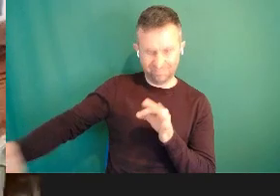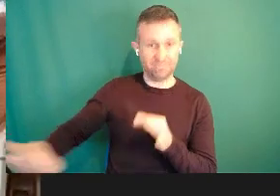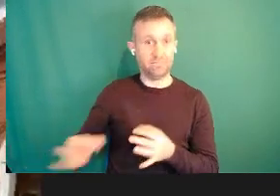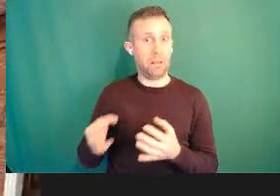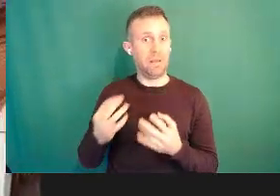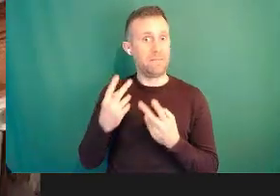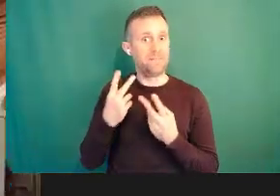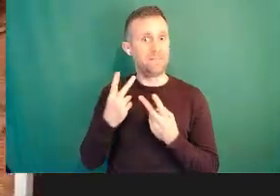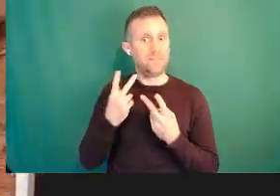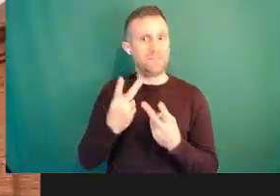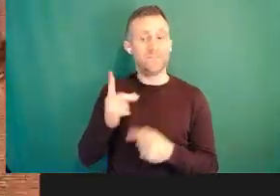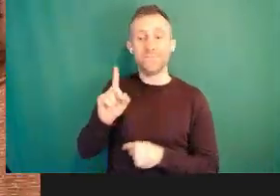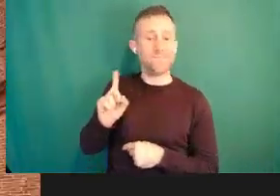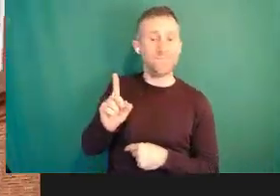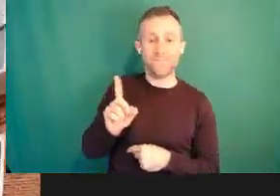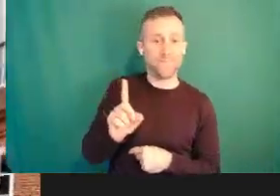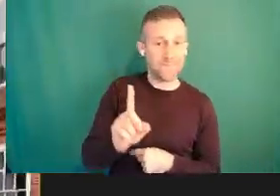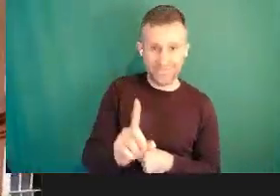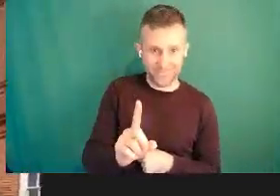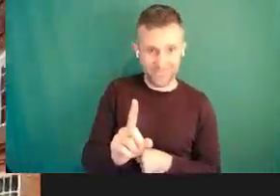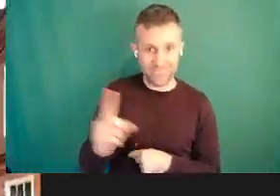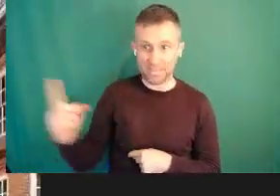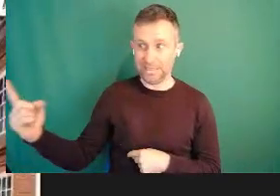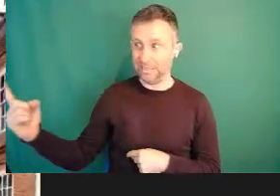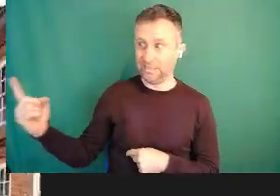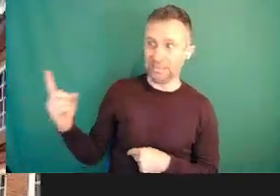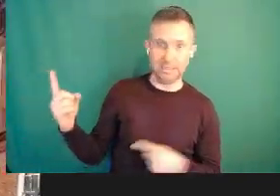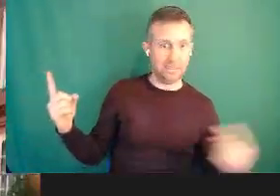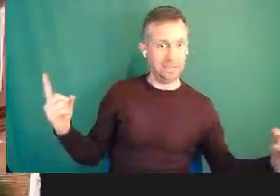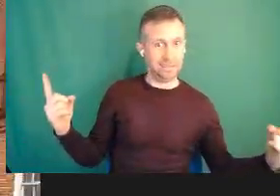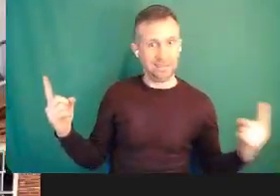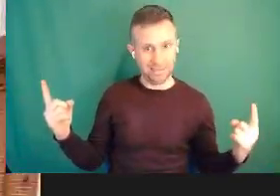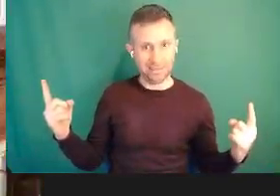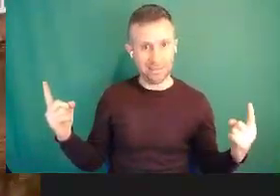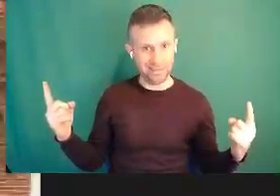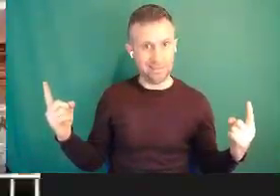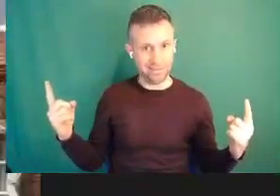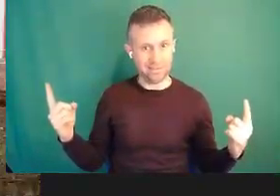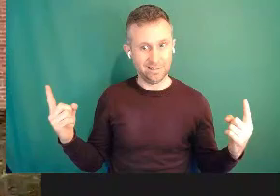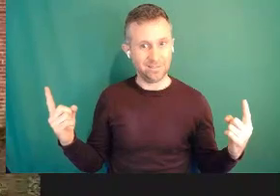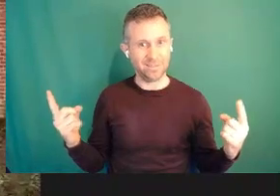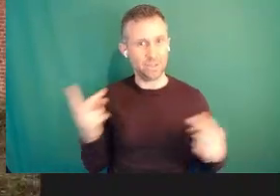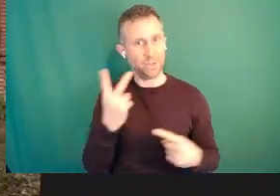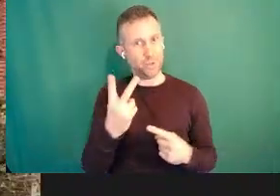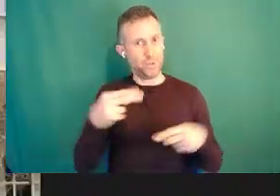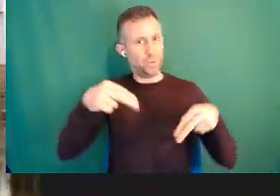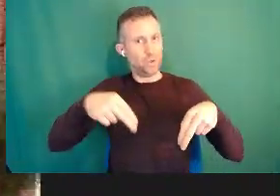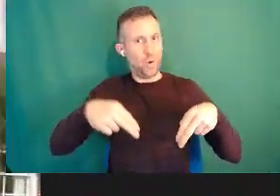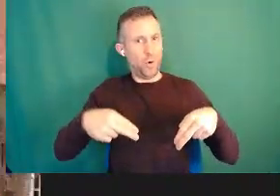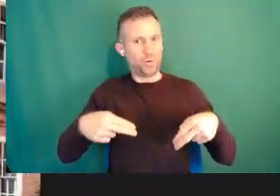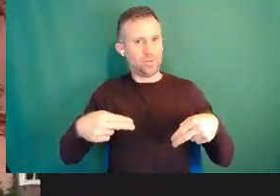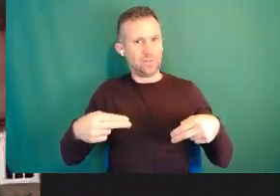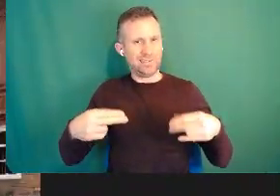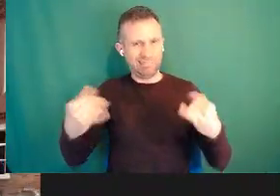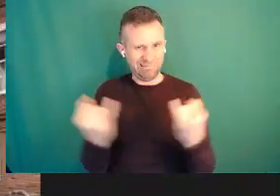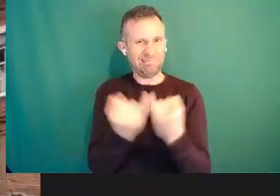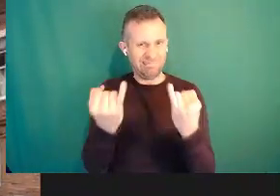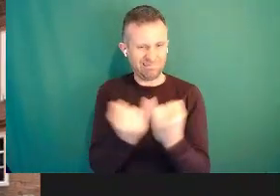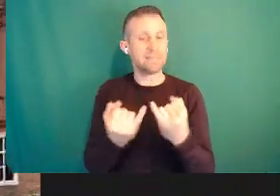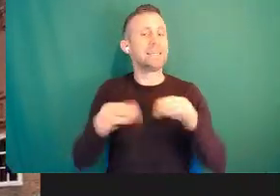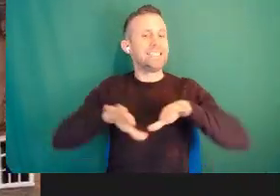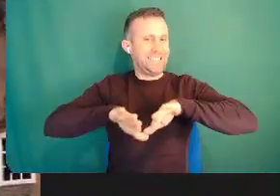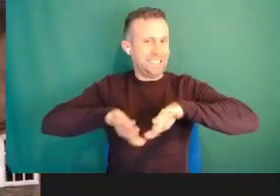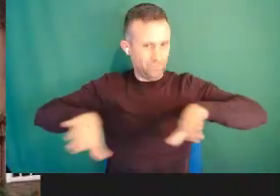everyone would know you were here before you knocked on the door. Good security feature. So the manor house now is owned by the West Horsley Place